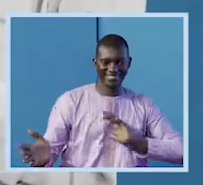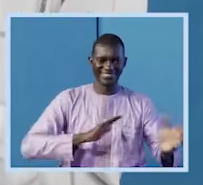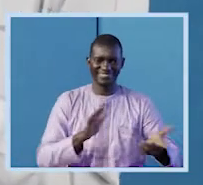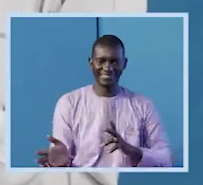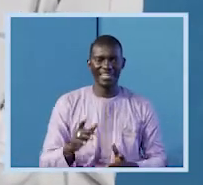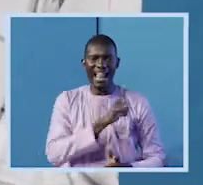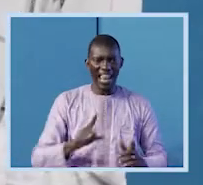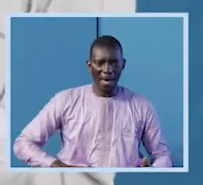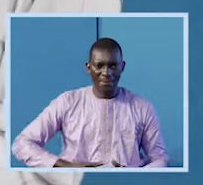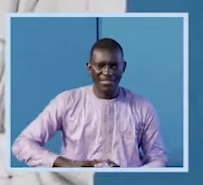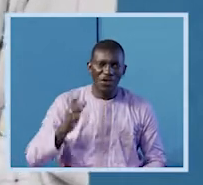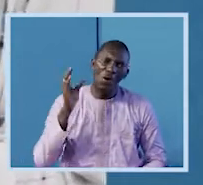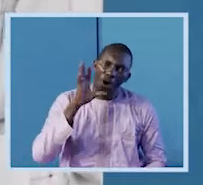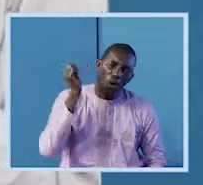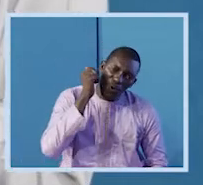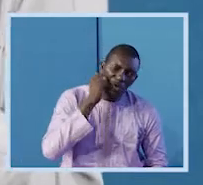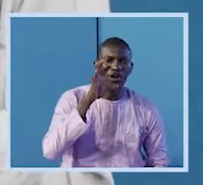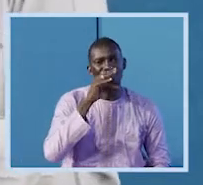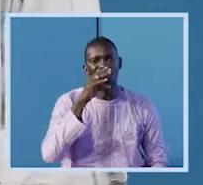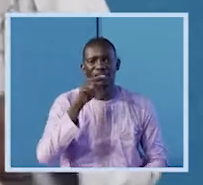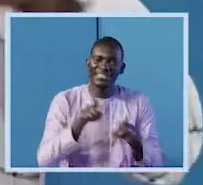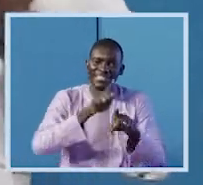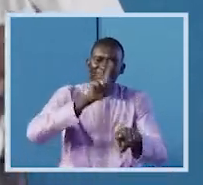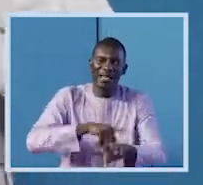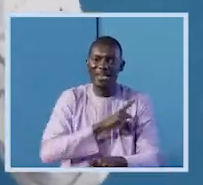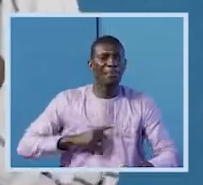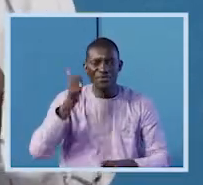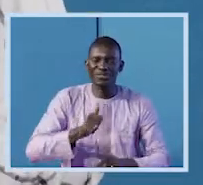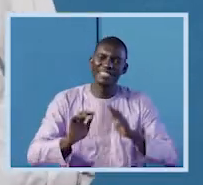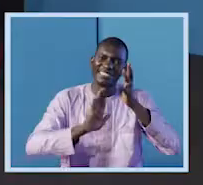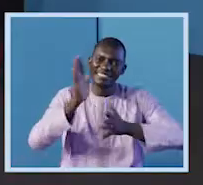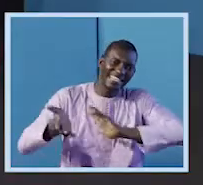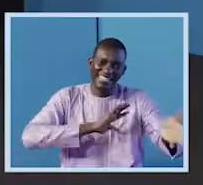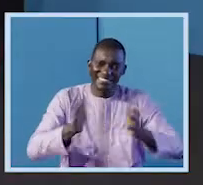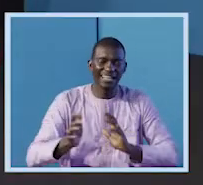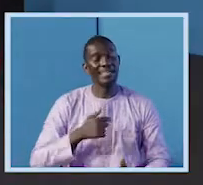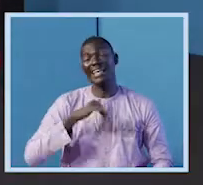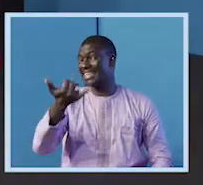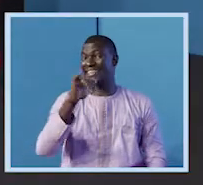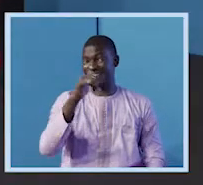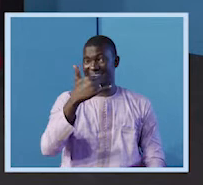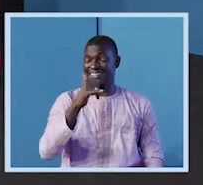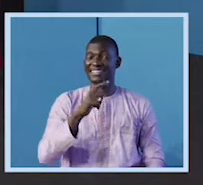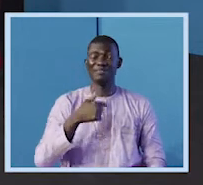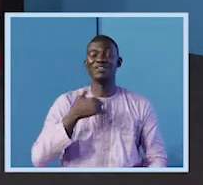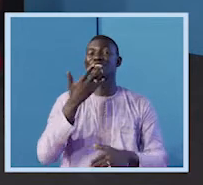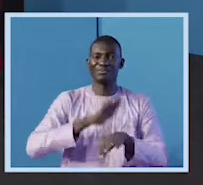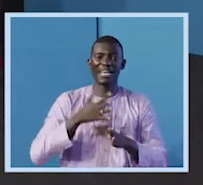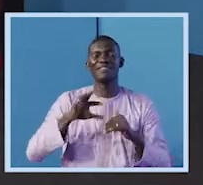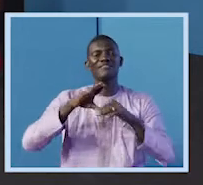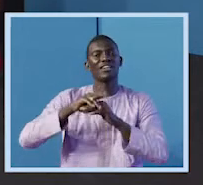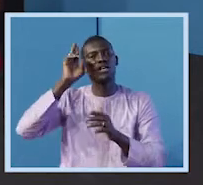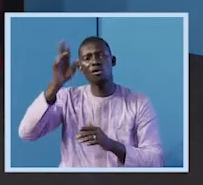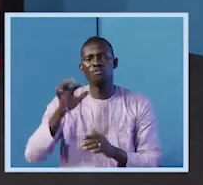to sign language to an extent that even when you're talking normally, you just have to do that? Yeah. This is something that sometimes even friends at home, they